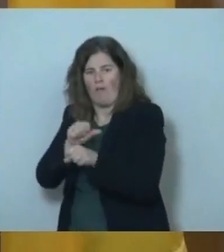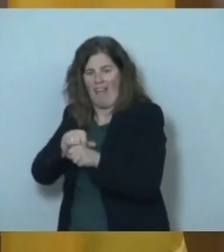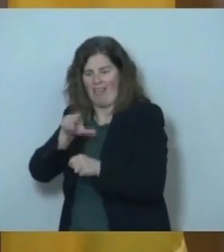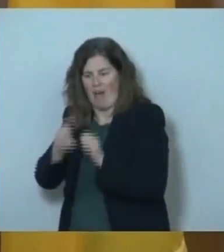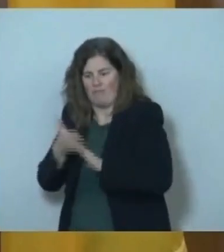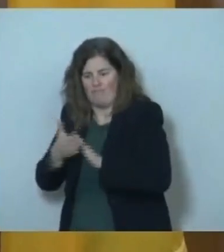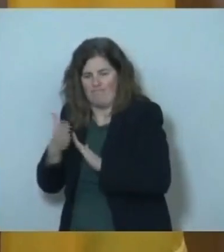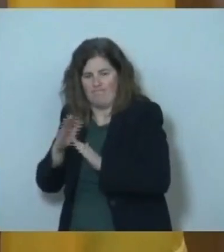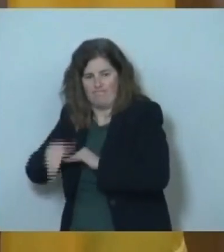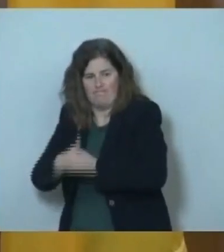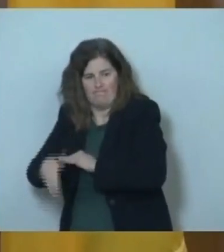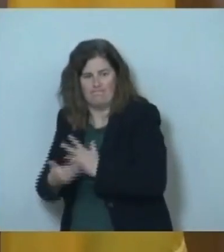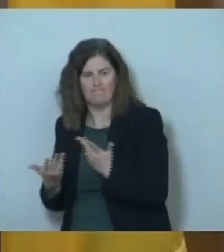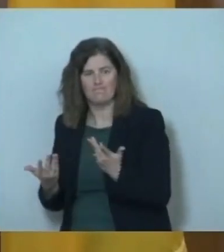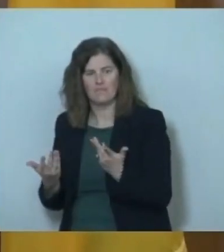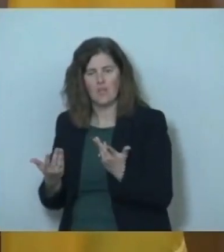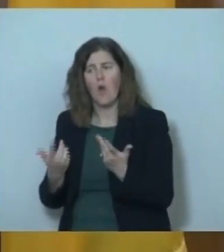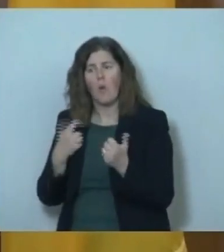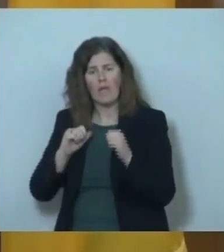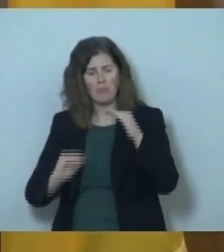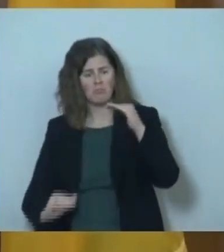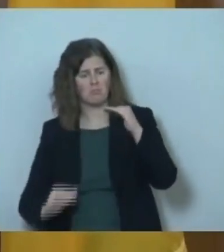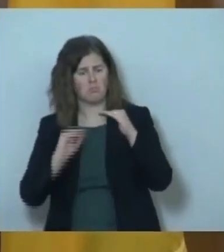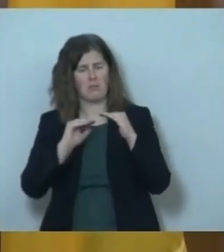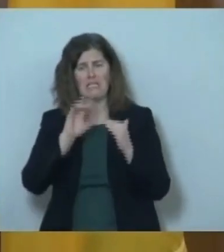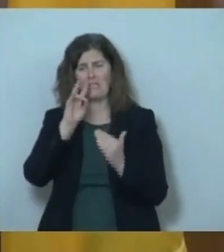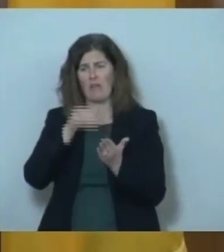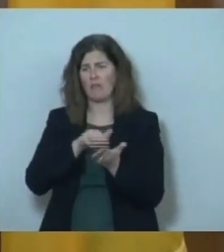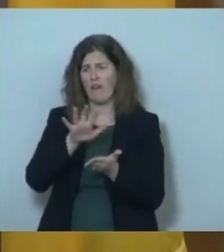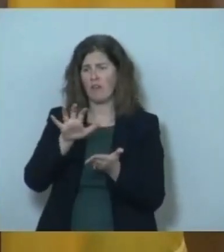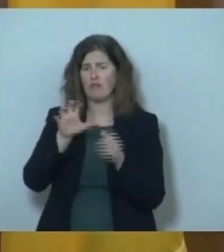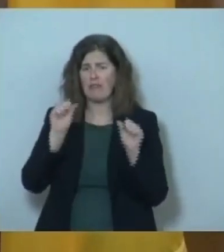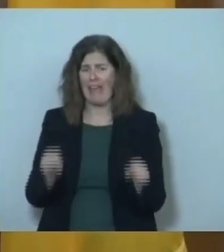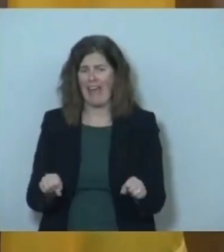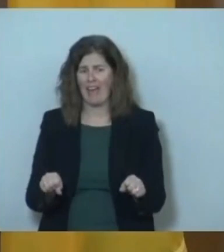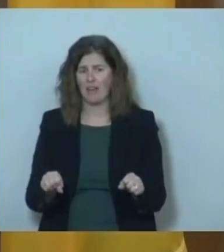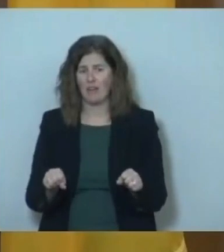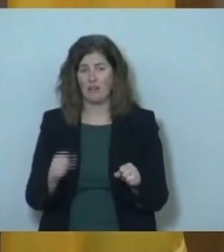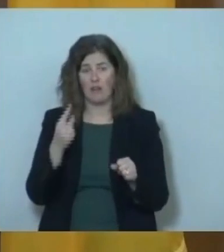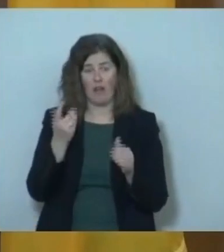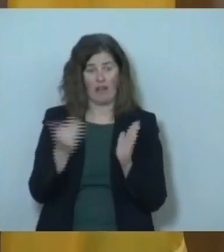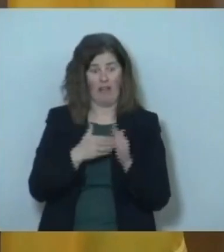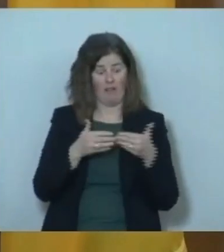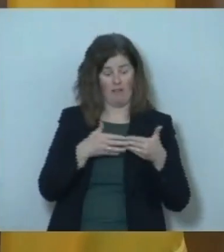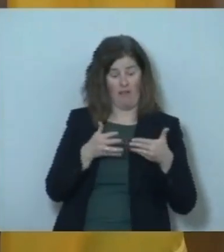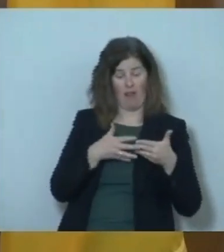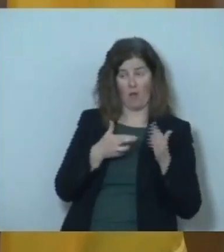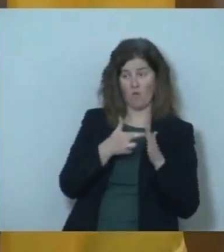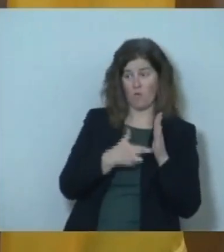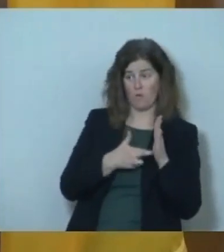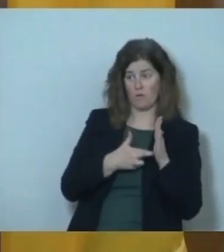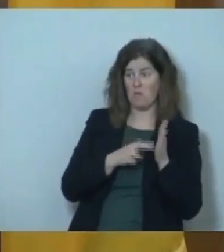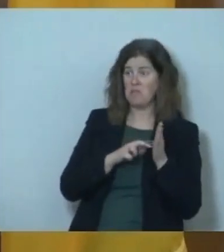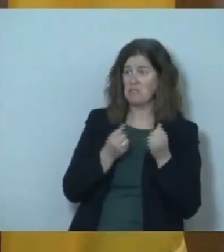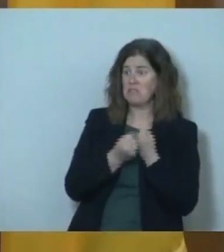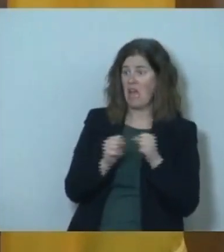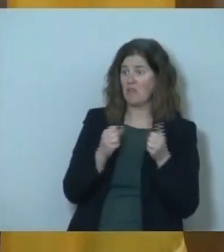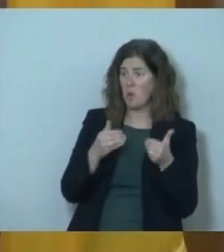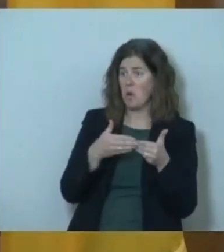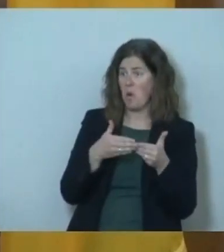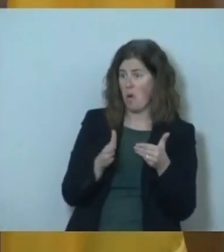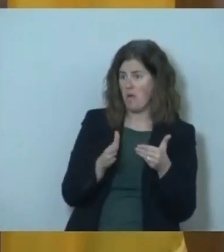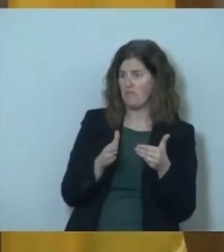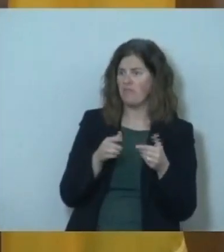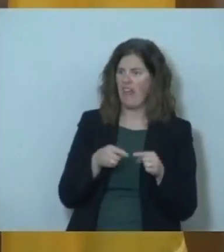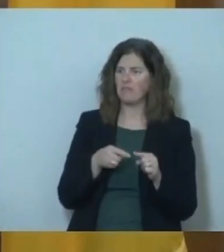laboratories. We can get to 7,500 and are well on our way. Gating criteria, which means it's safe to open, because I